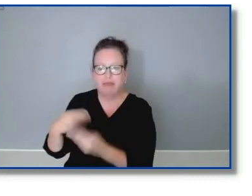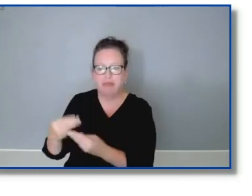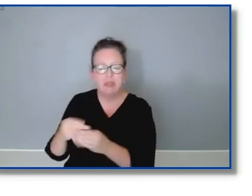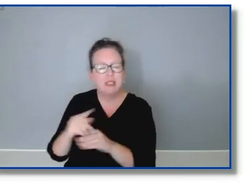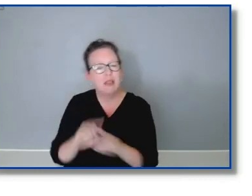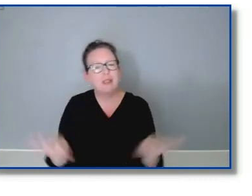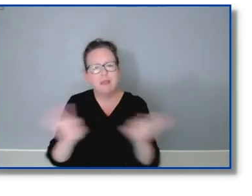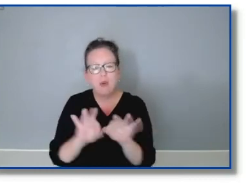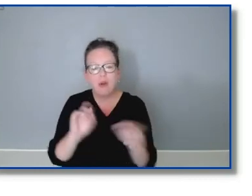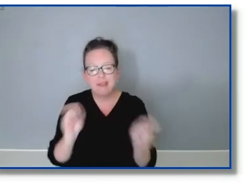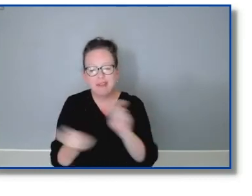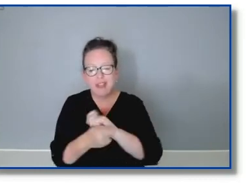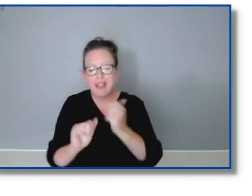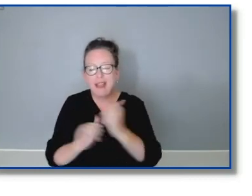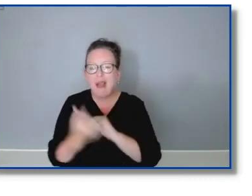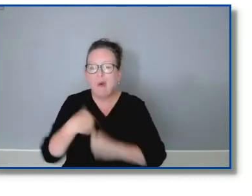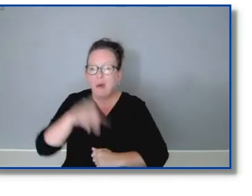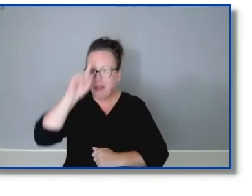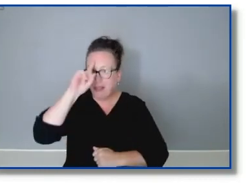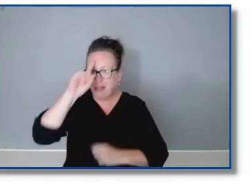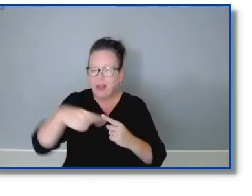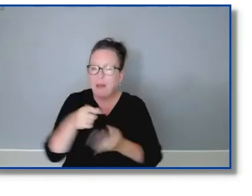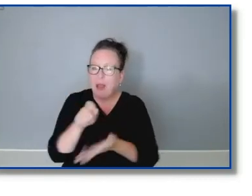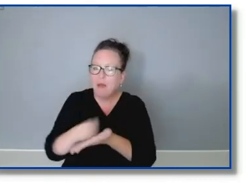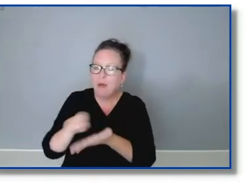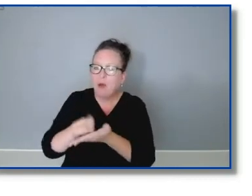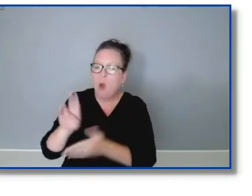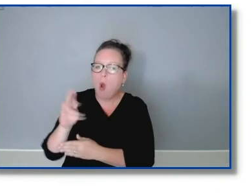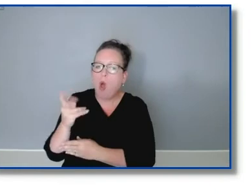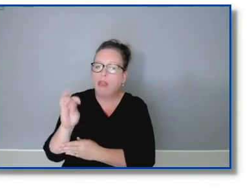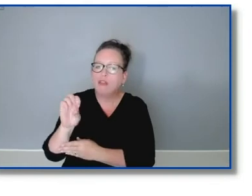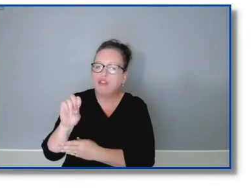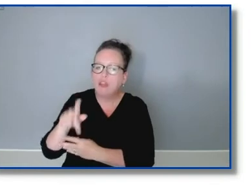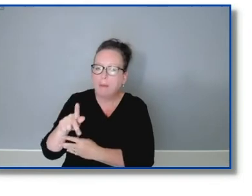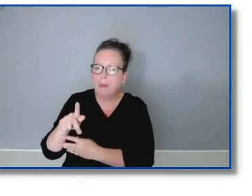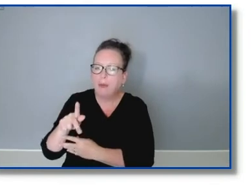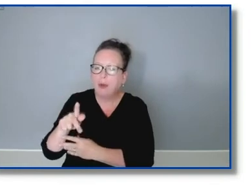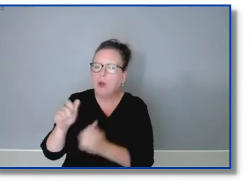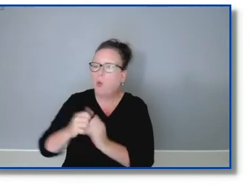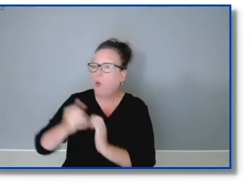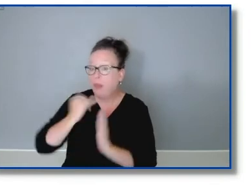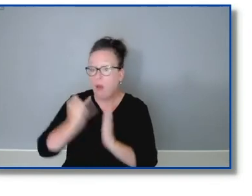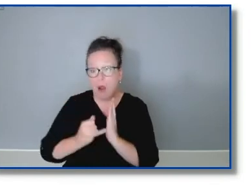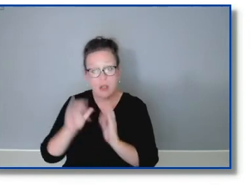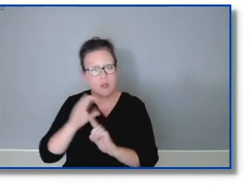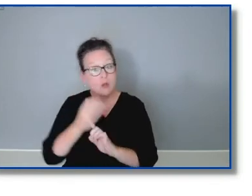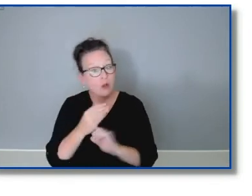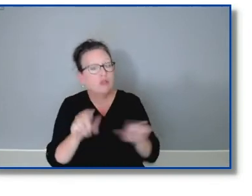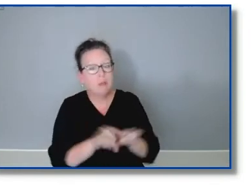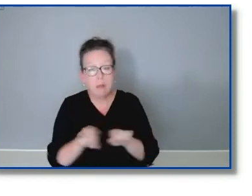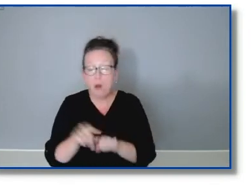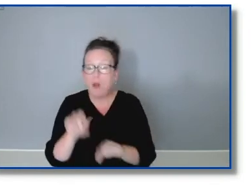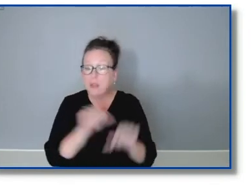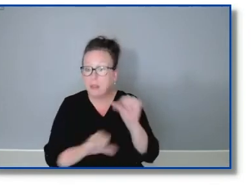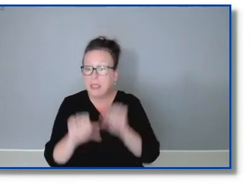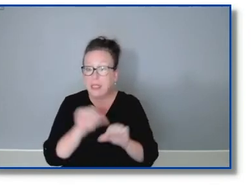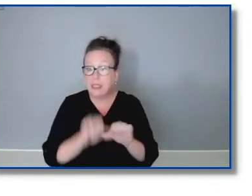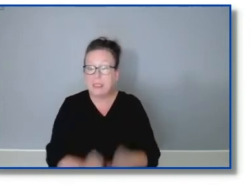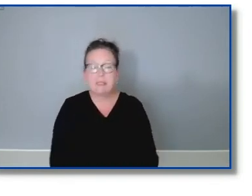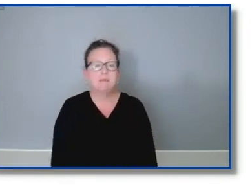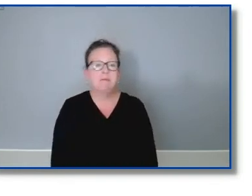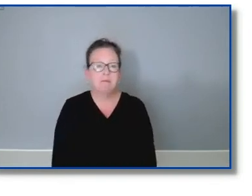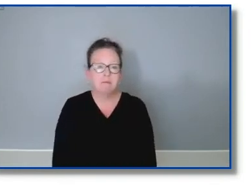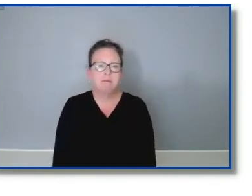about authorship in the arts, in culture, but also in science. And also, so here, for example, this is the first